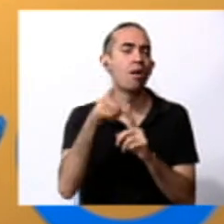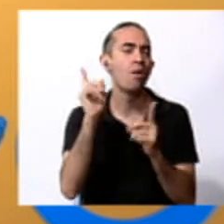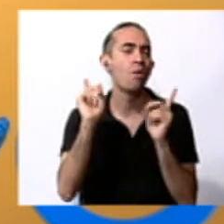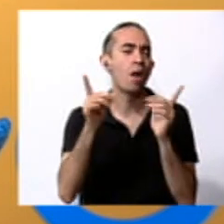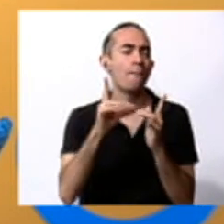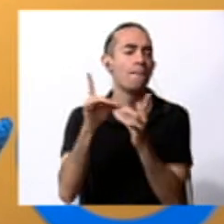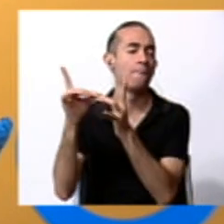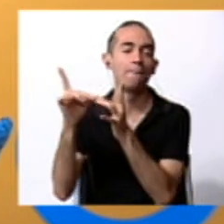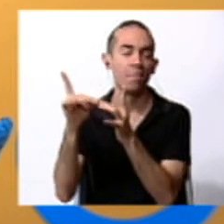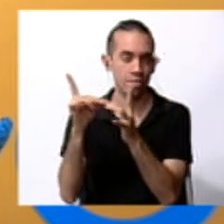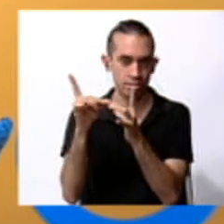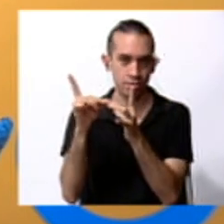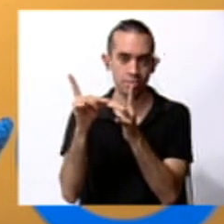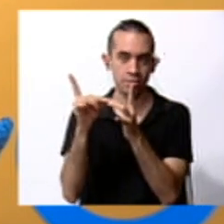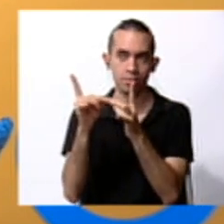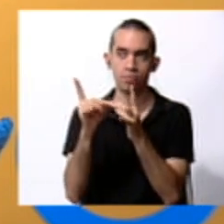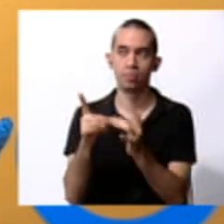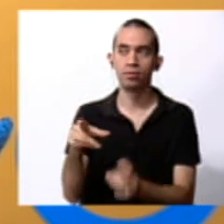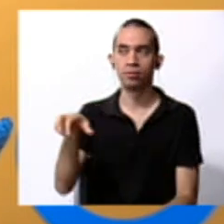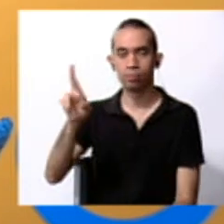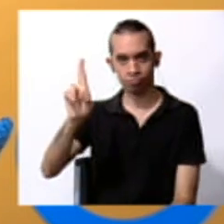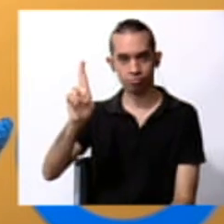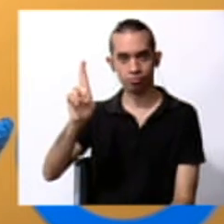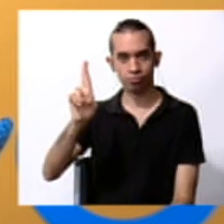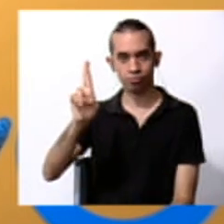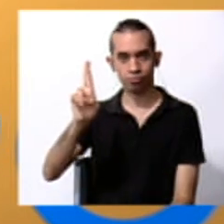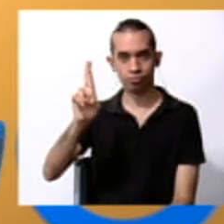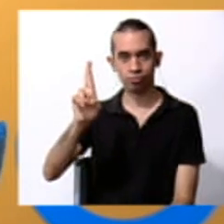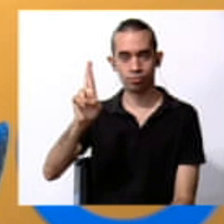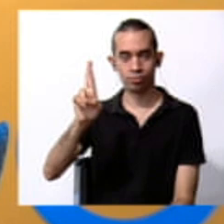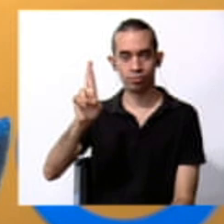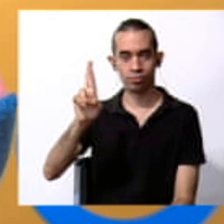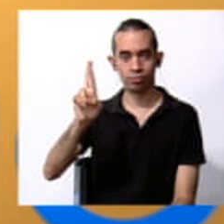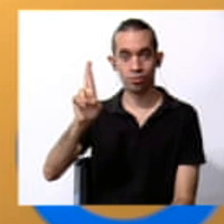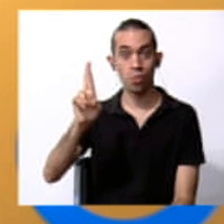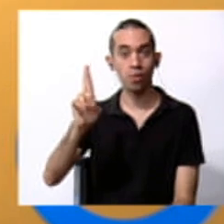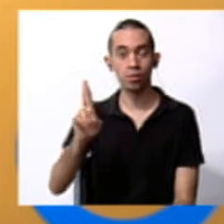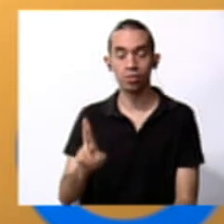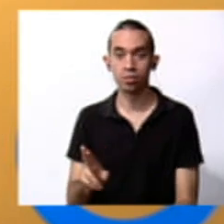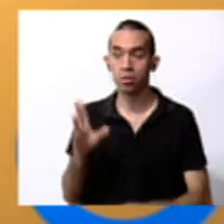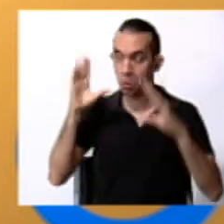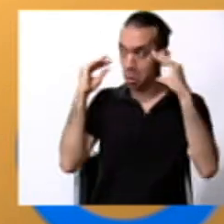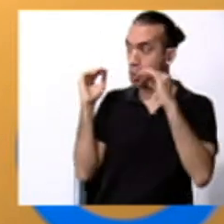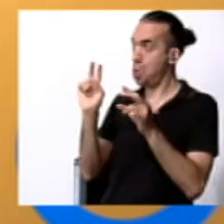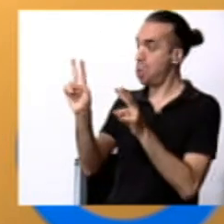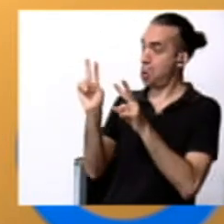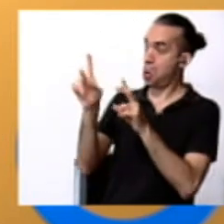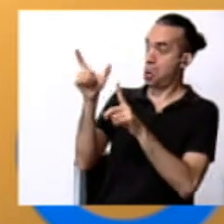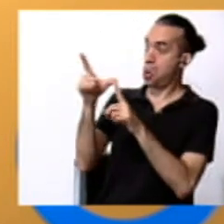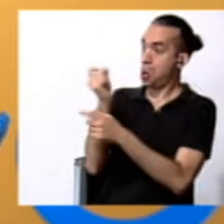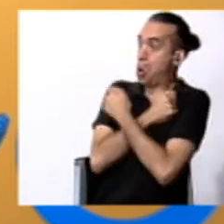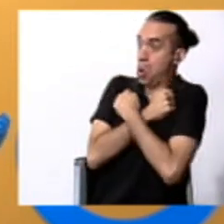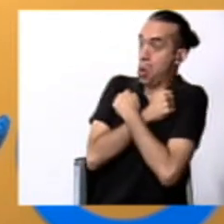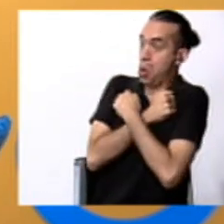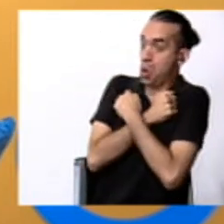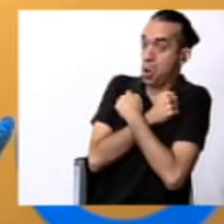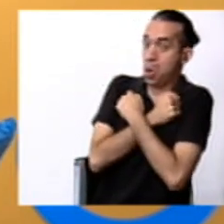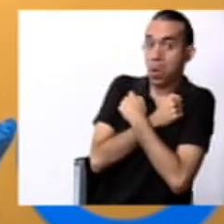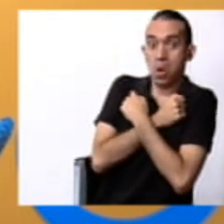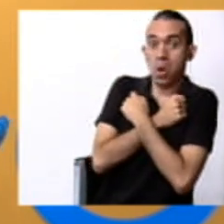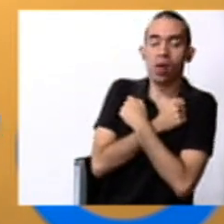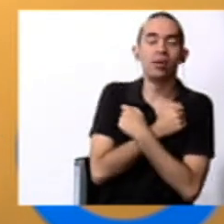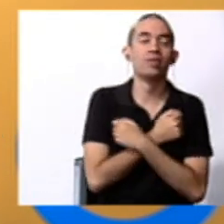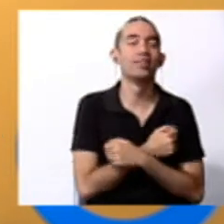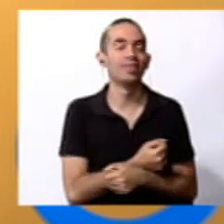it's called letter R. That's a nice letter. I love it. Oh, very